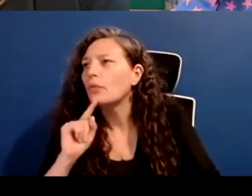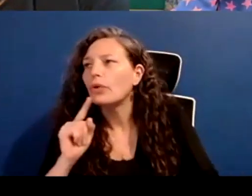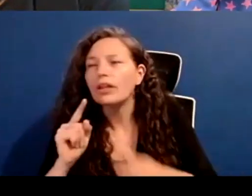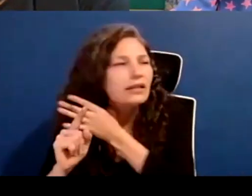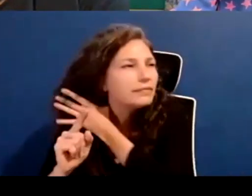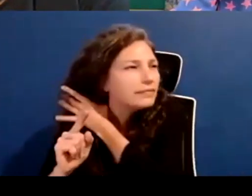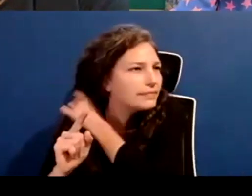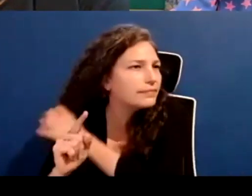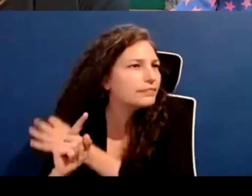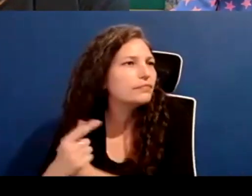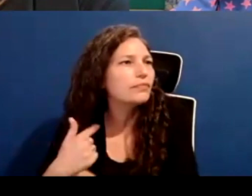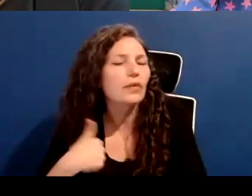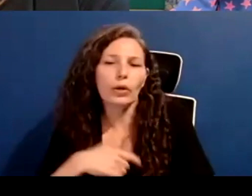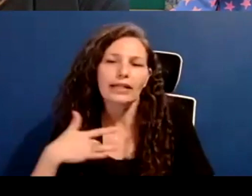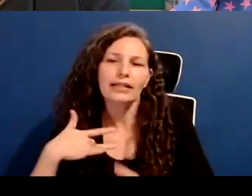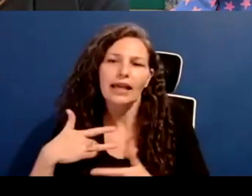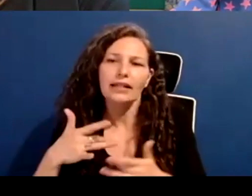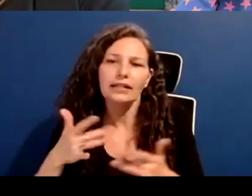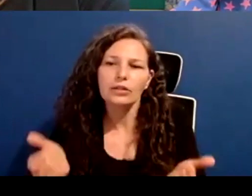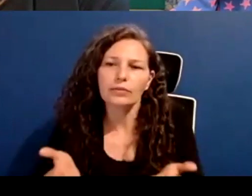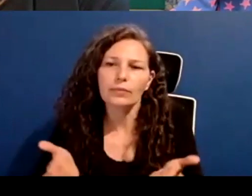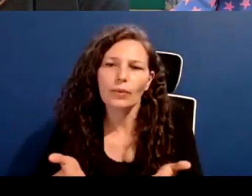promote,